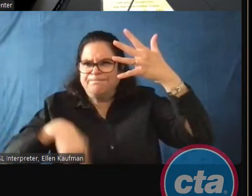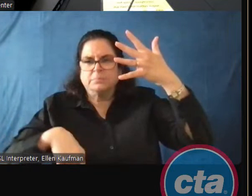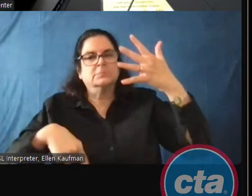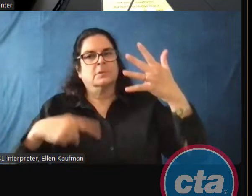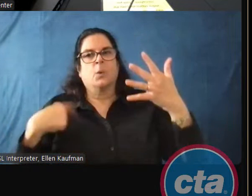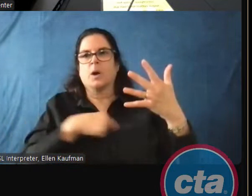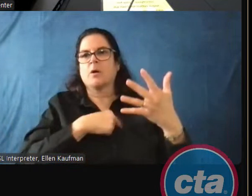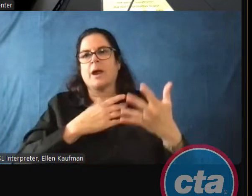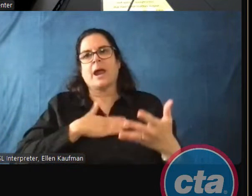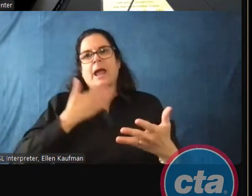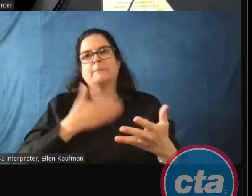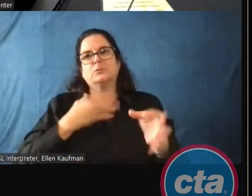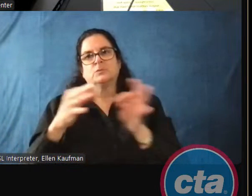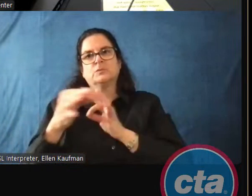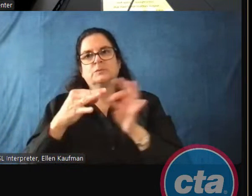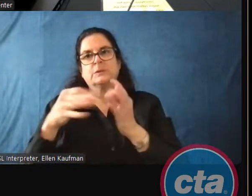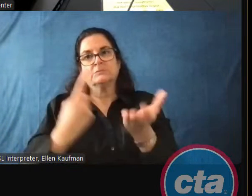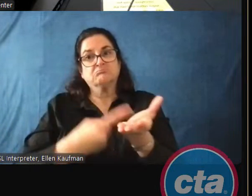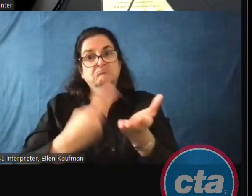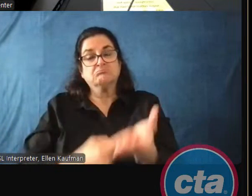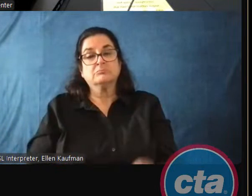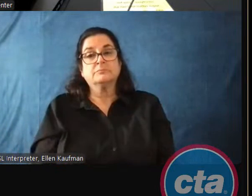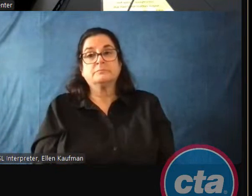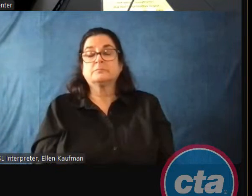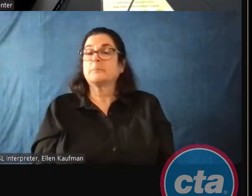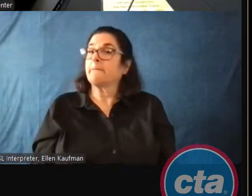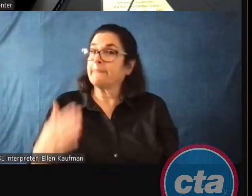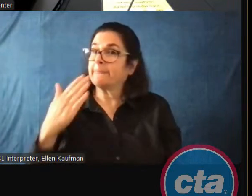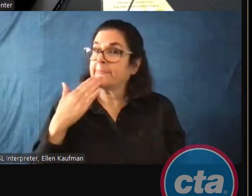discuss. Thank you.